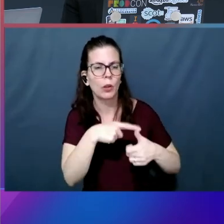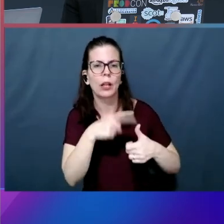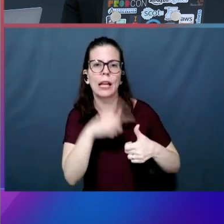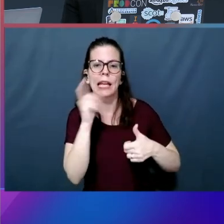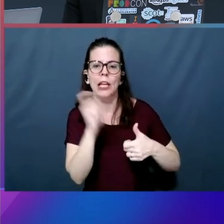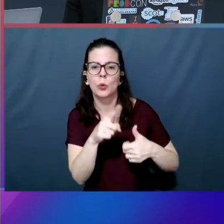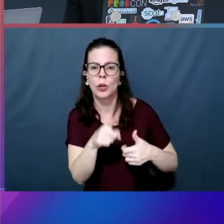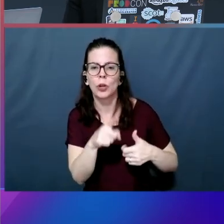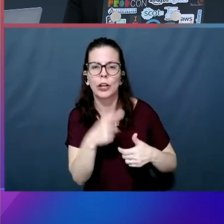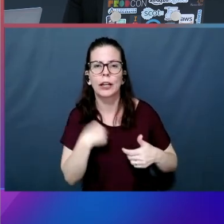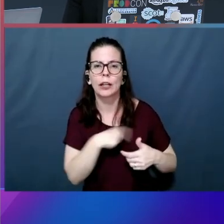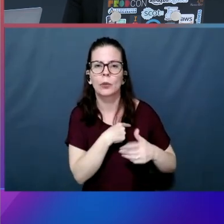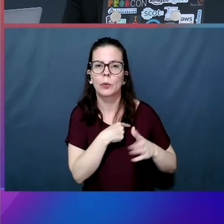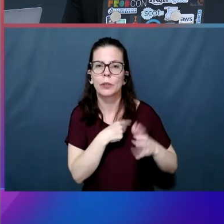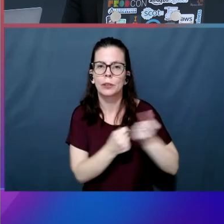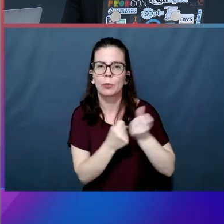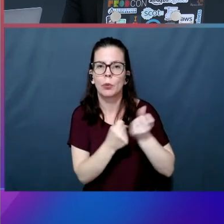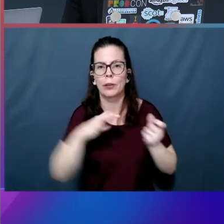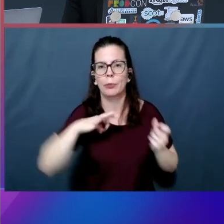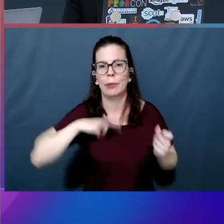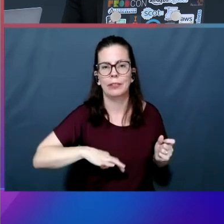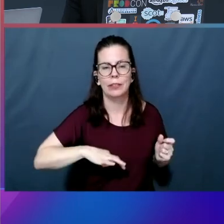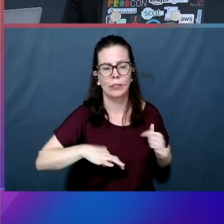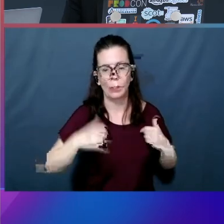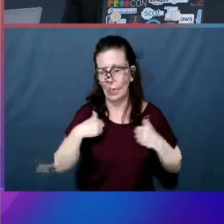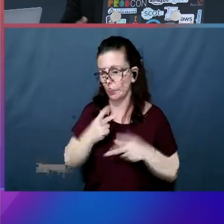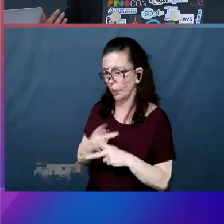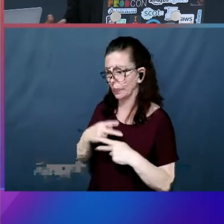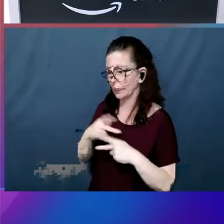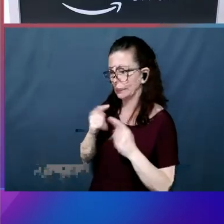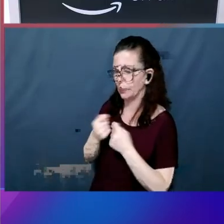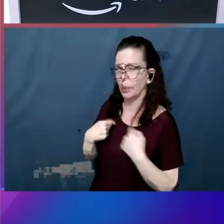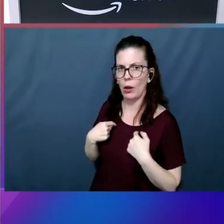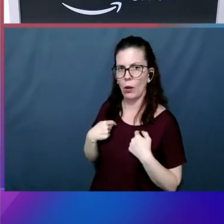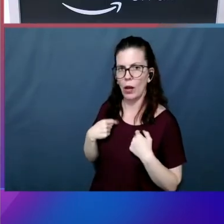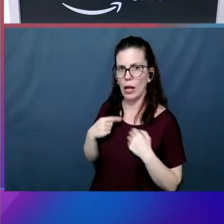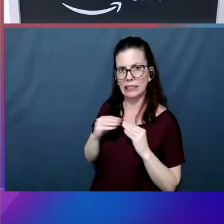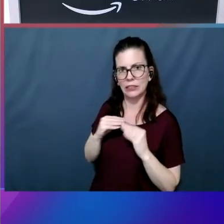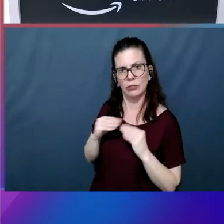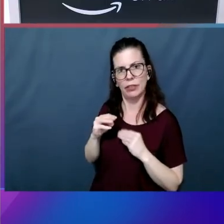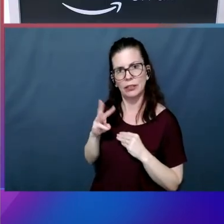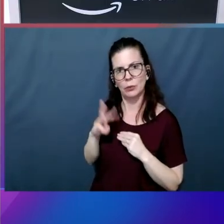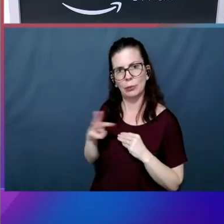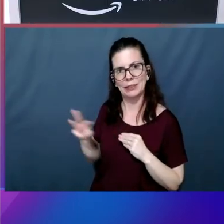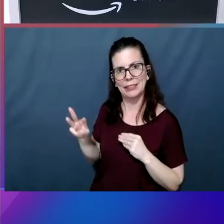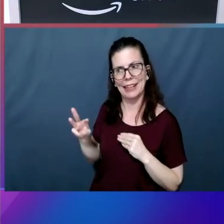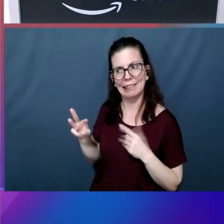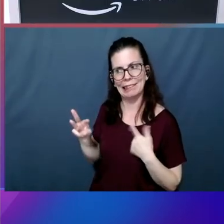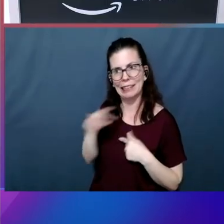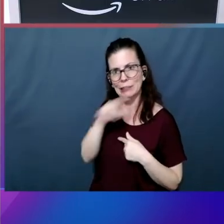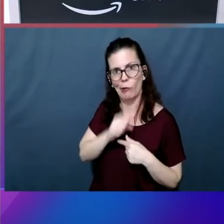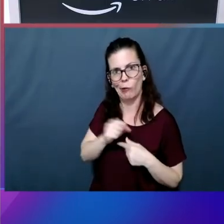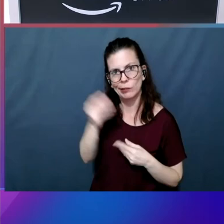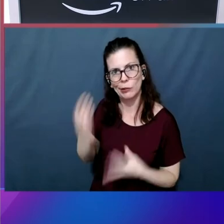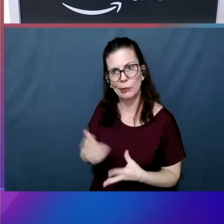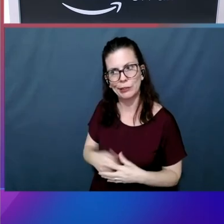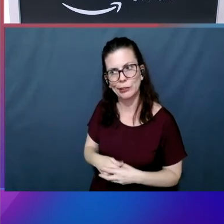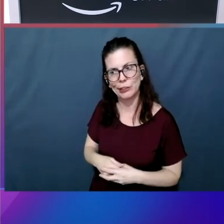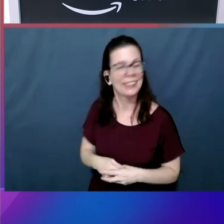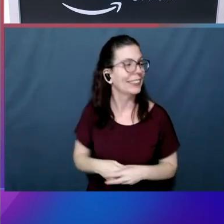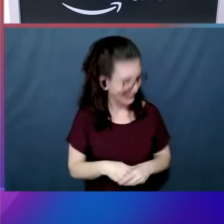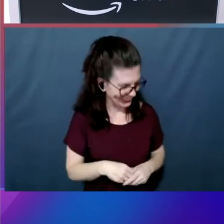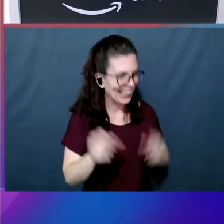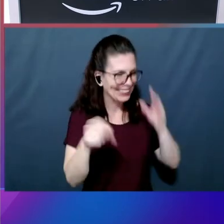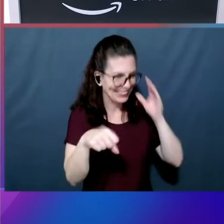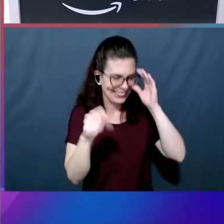that benefit. So now as a product team, I say, wow, I need to fix the website. Exactly. The website has outdated information on it. Either I go figure out, okay, there